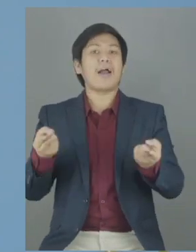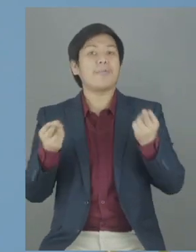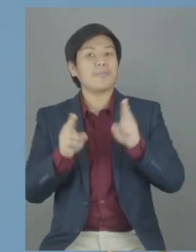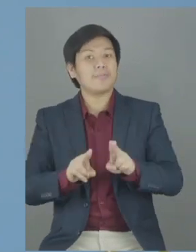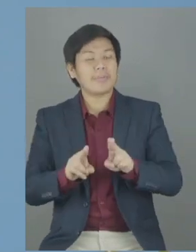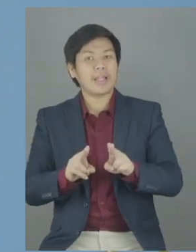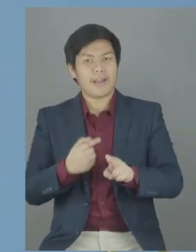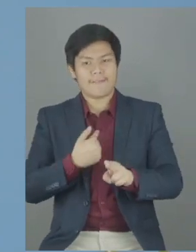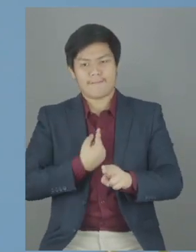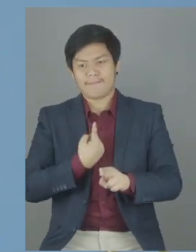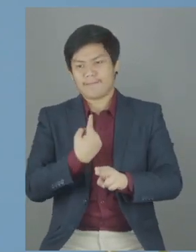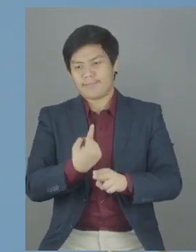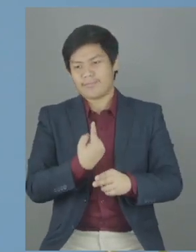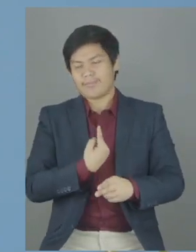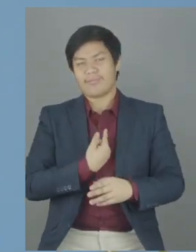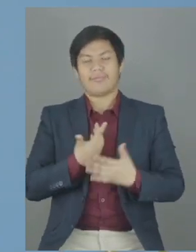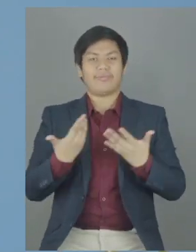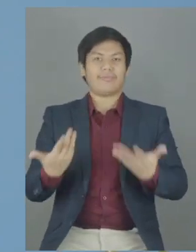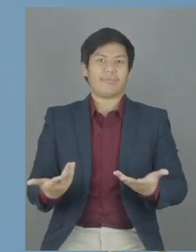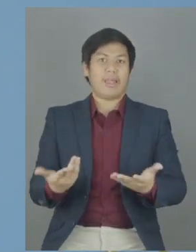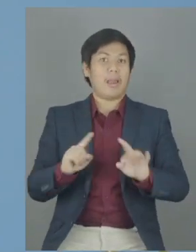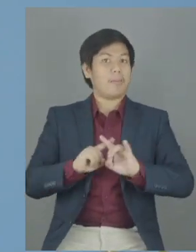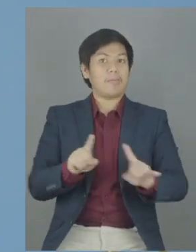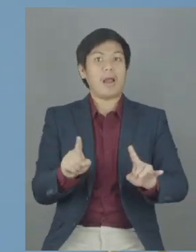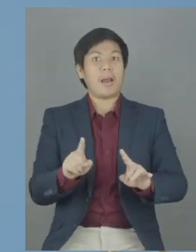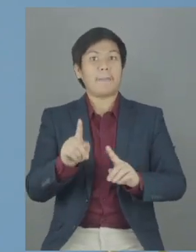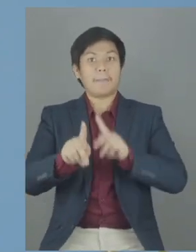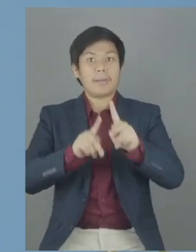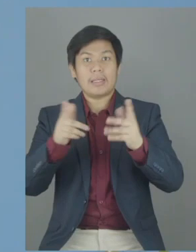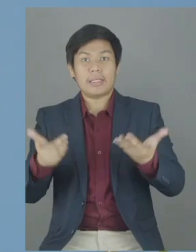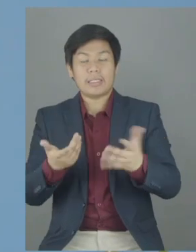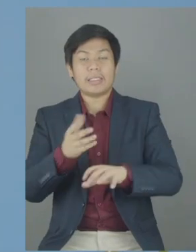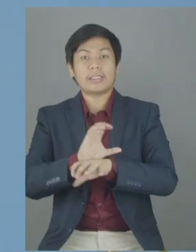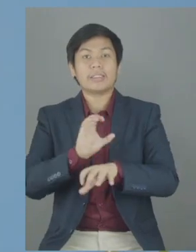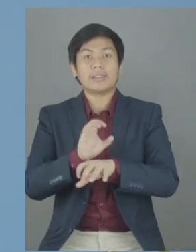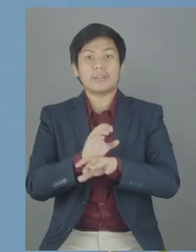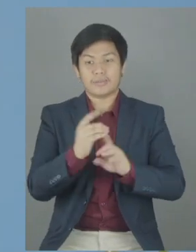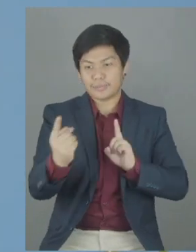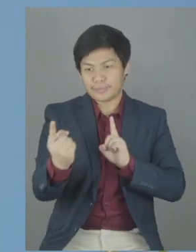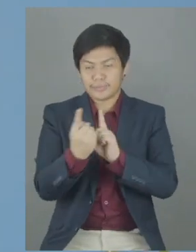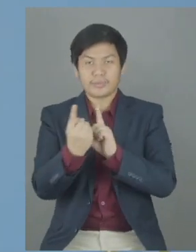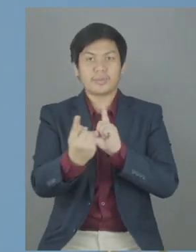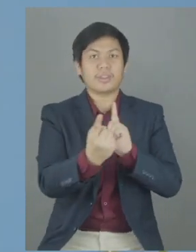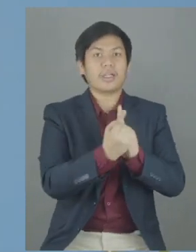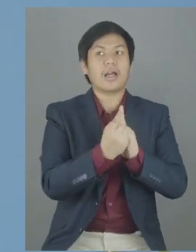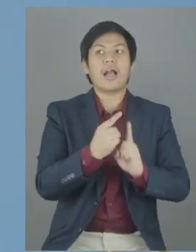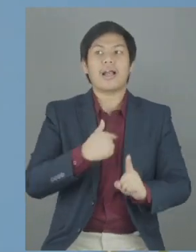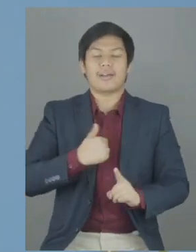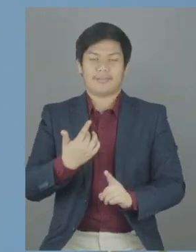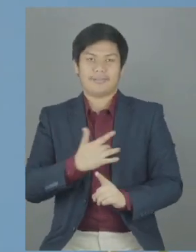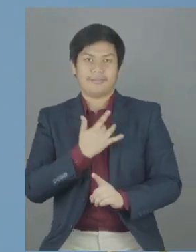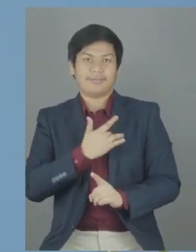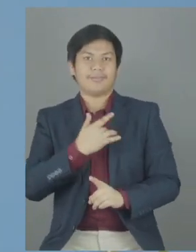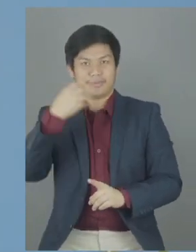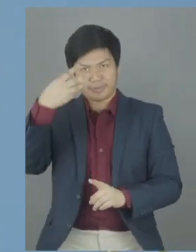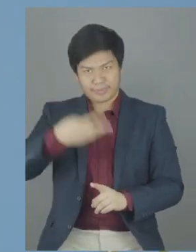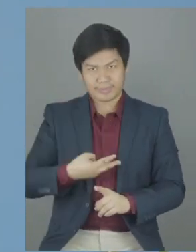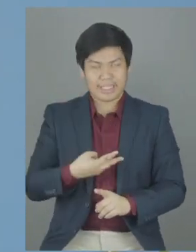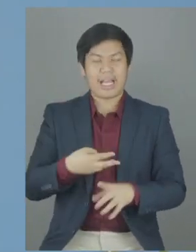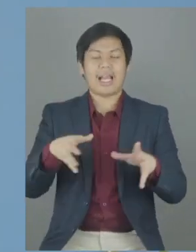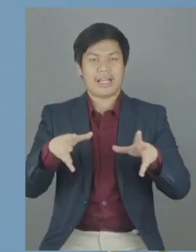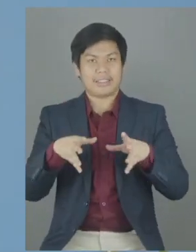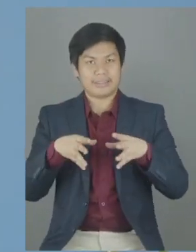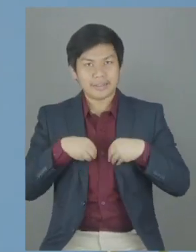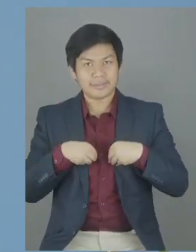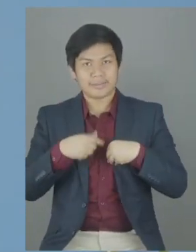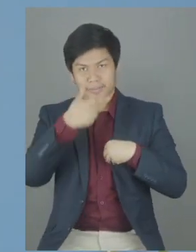being alone and not wanted. But because people here in church were approachable, I felt welcome and accepted because